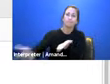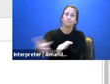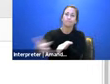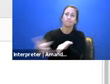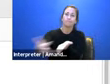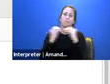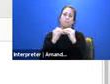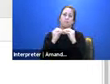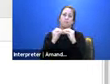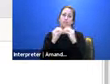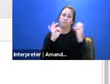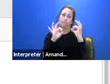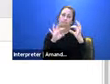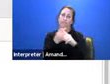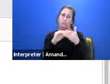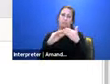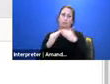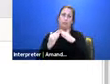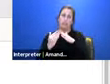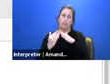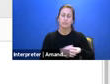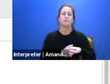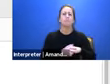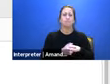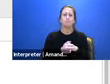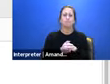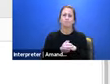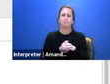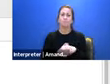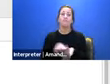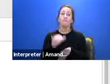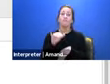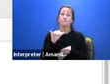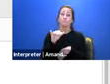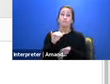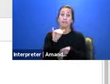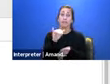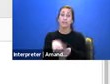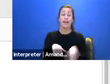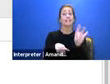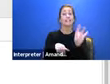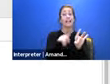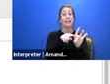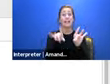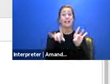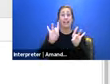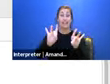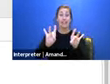our community. And as we look at the K-8 school design, we've been through some of the pros, the cons, and things like